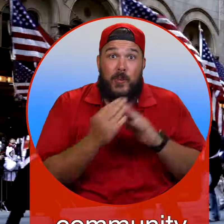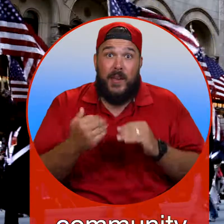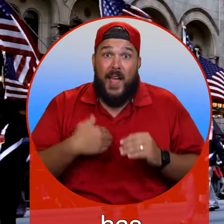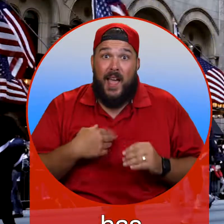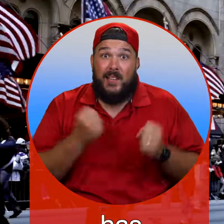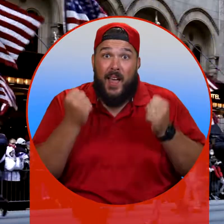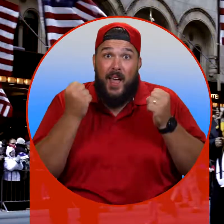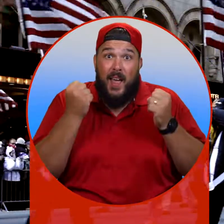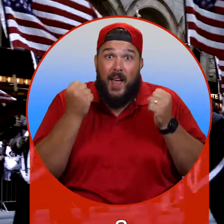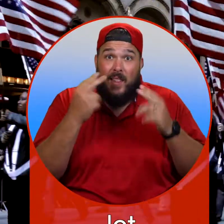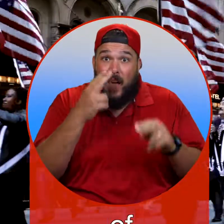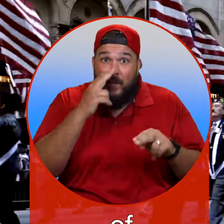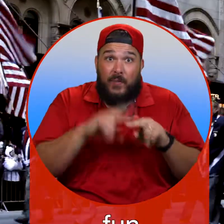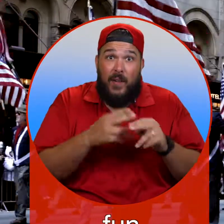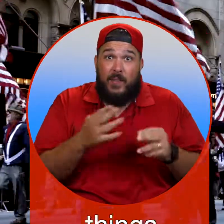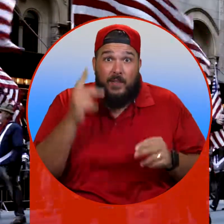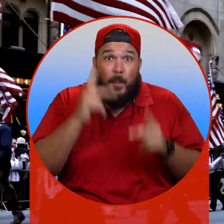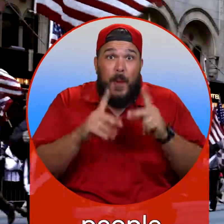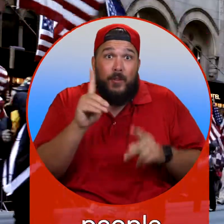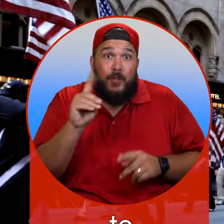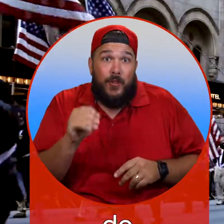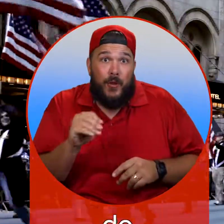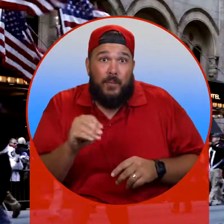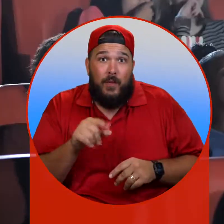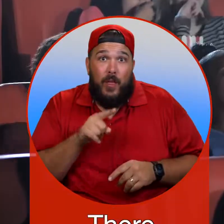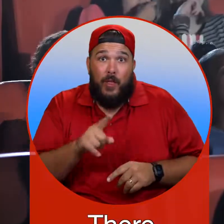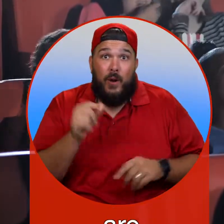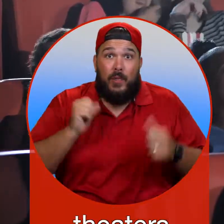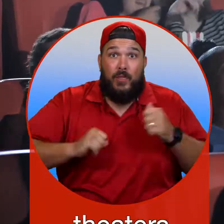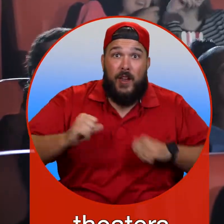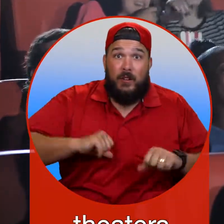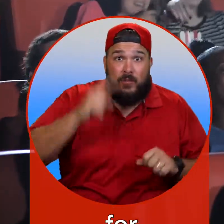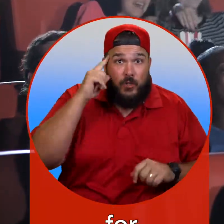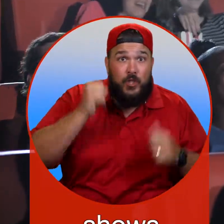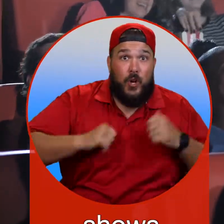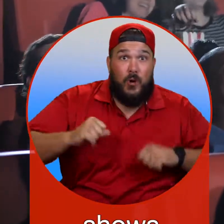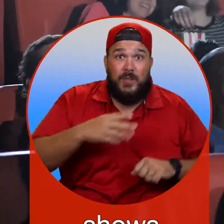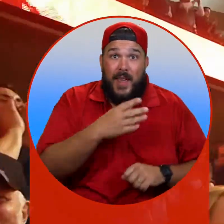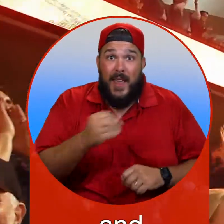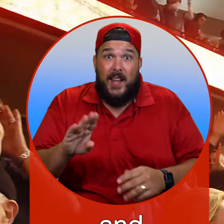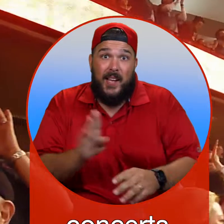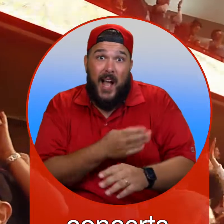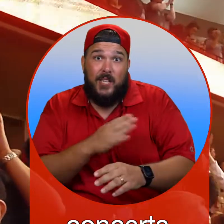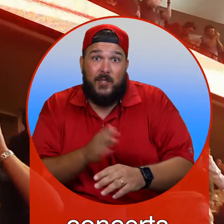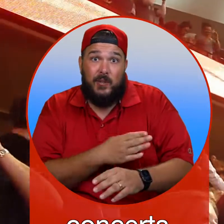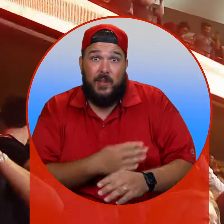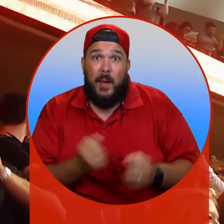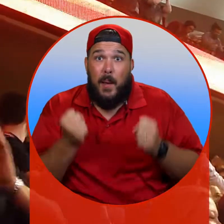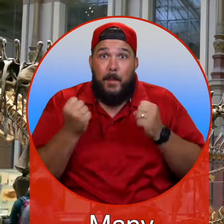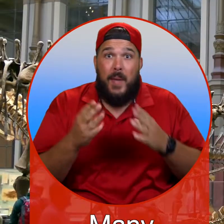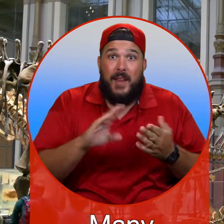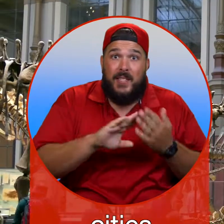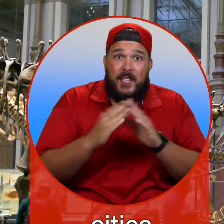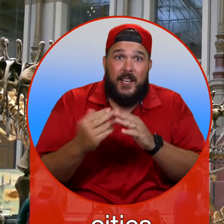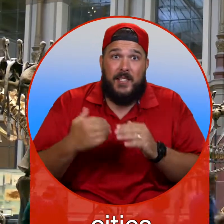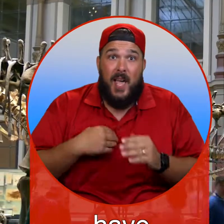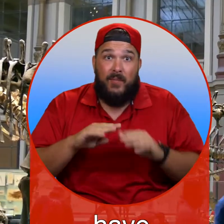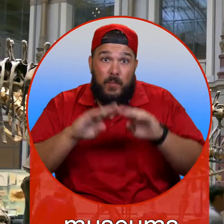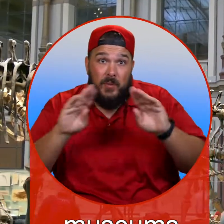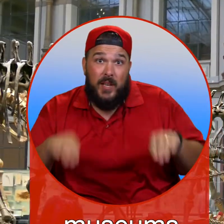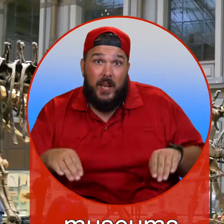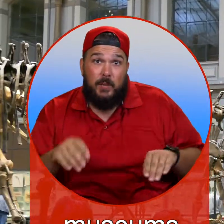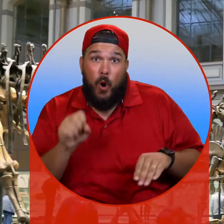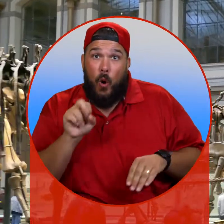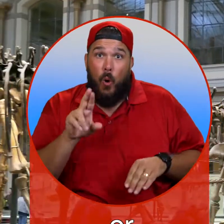urban community has a lot of fun things for people to do. There are theaters for shows and concerts. Many cities